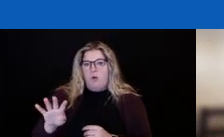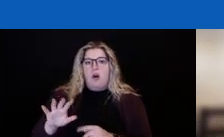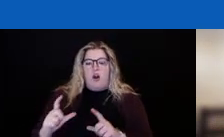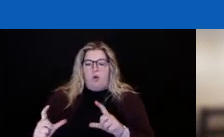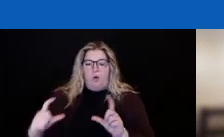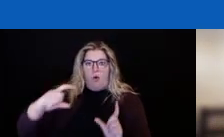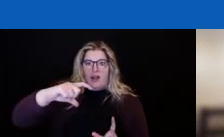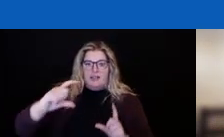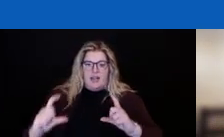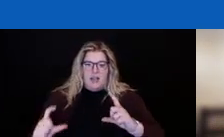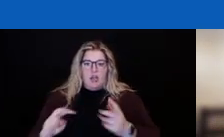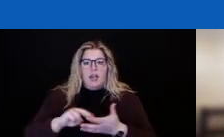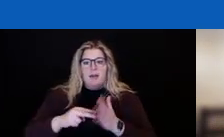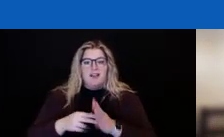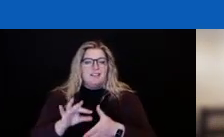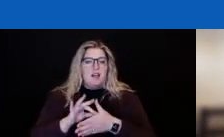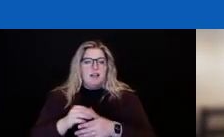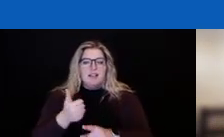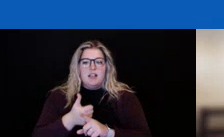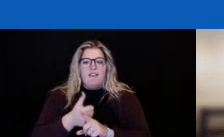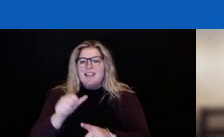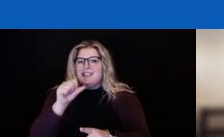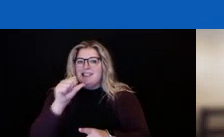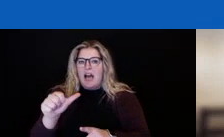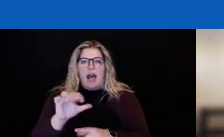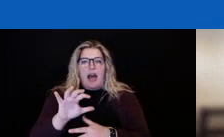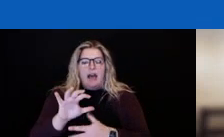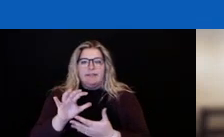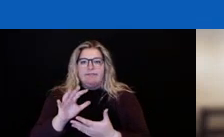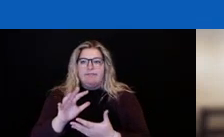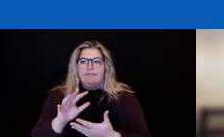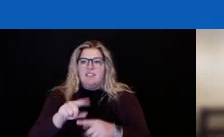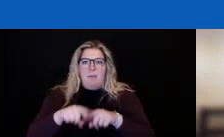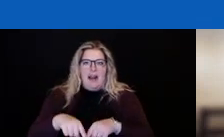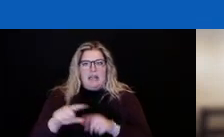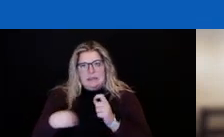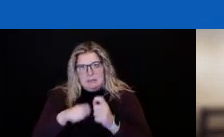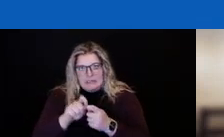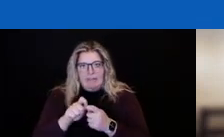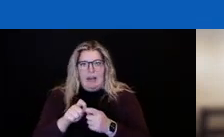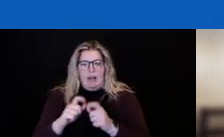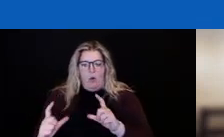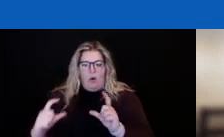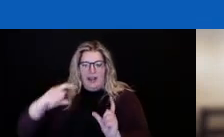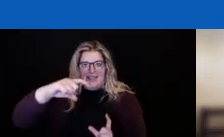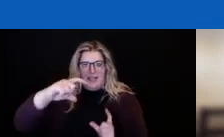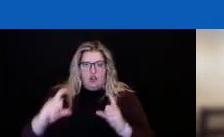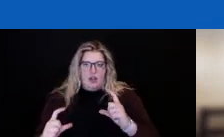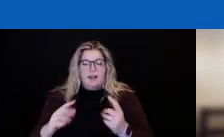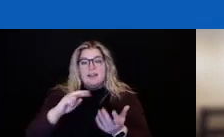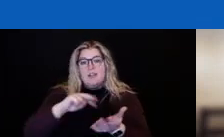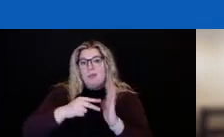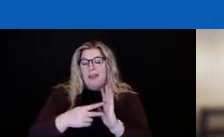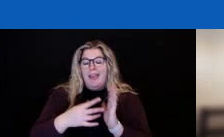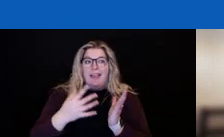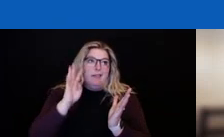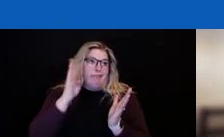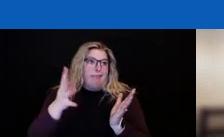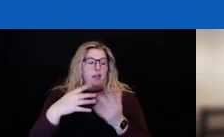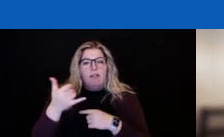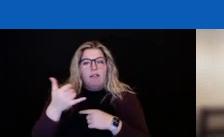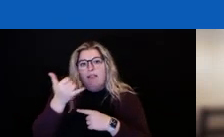that content is not locked into a specific orientation, specifically when we're thinking about devices like mobile